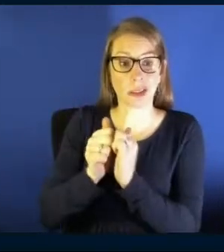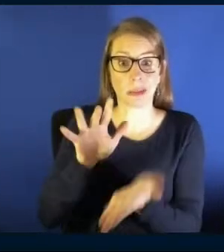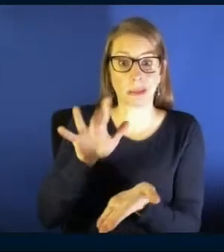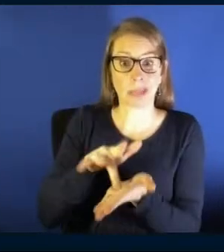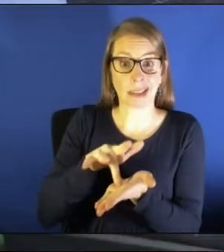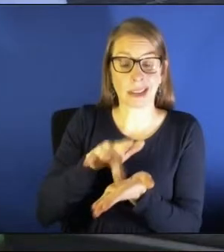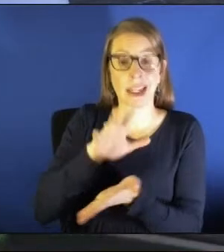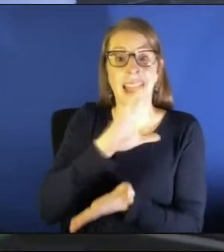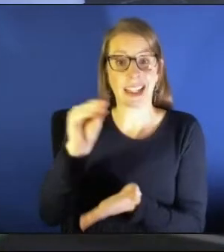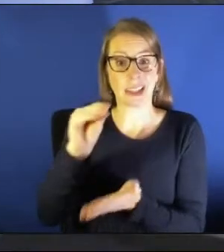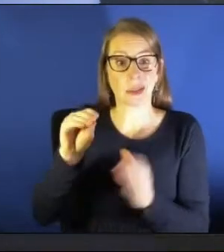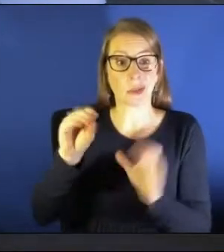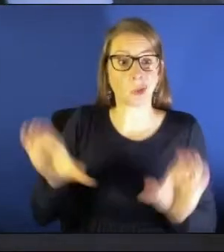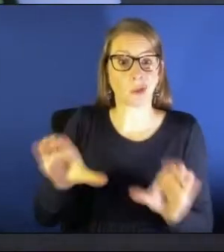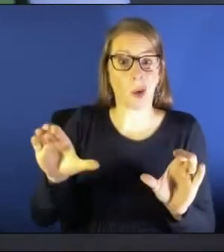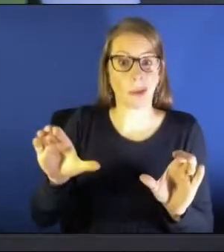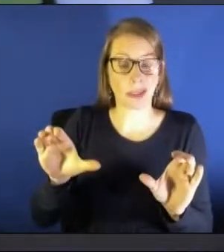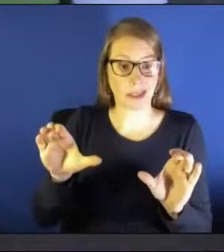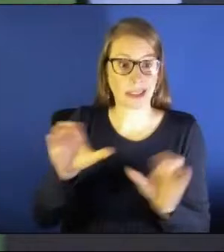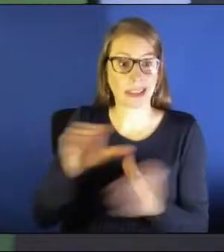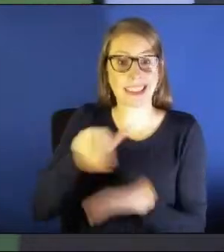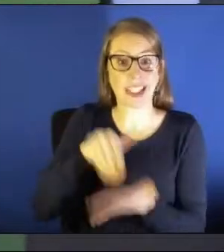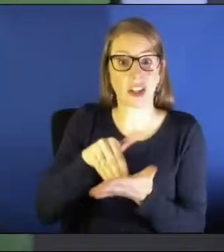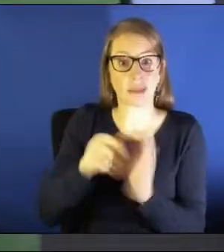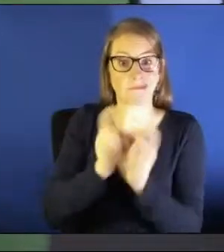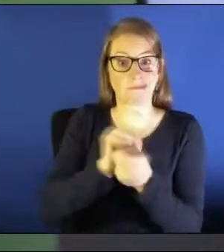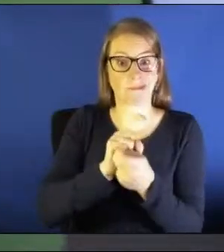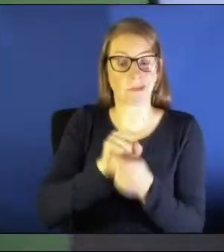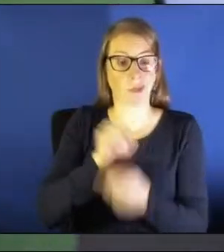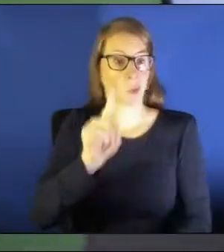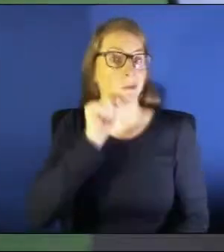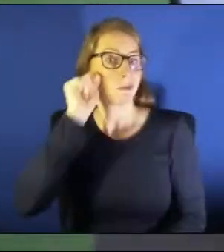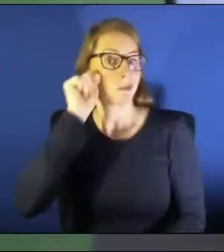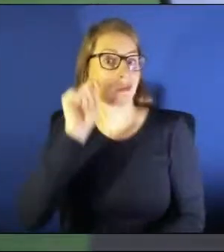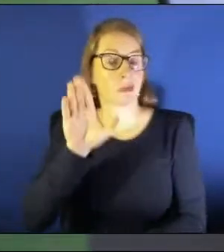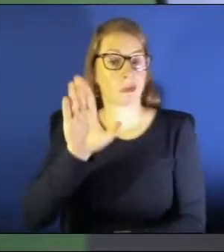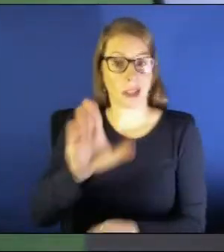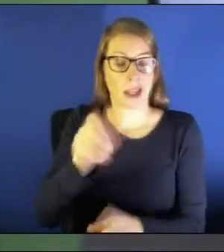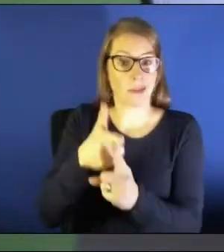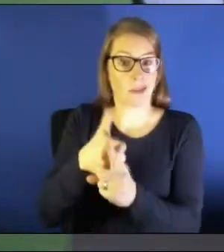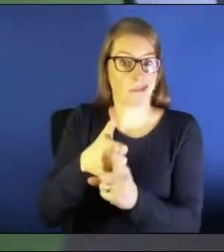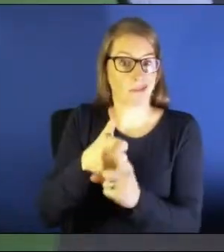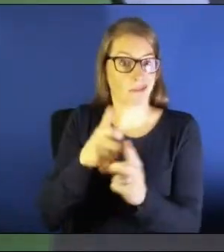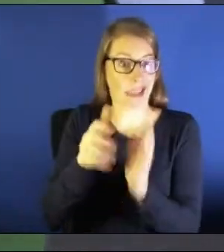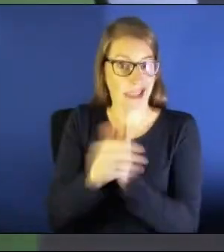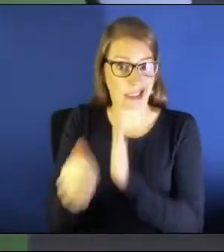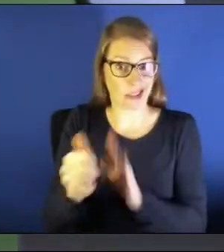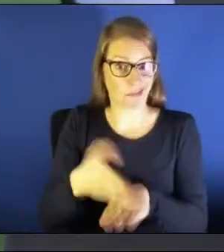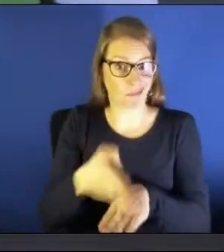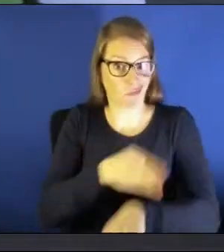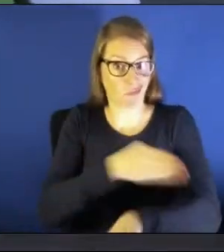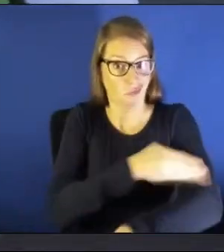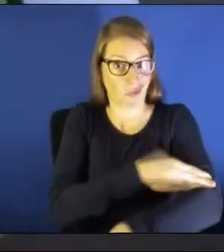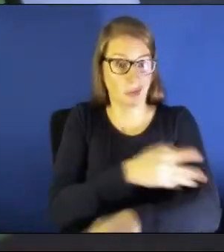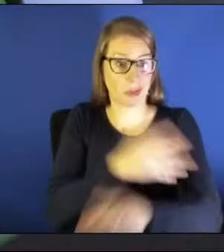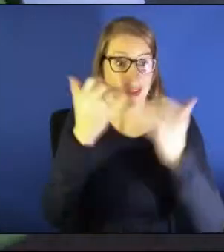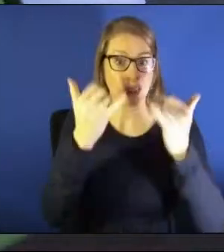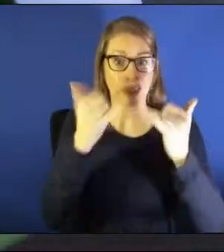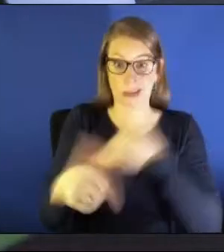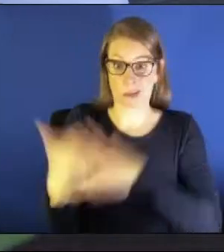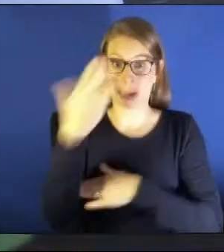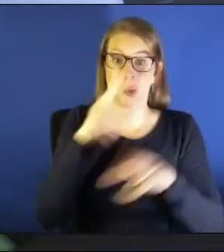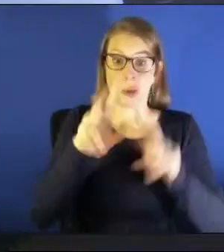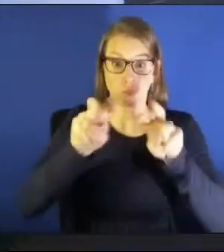it changed the way one teen crossed the finish line. So this morning we're going to take a look at that, and we're going to meet